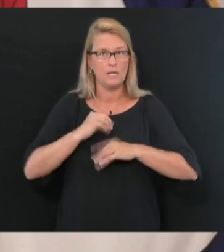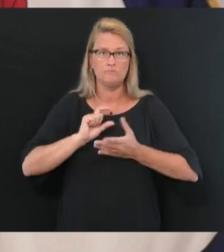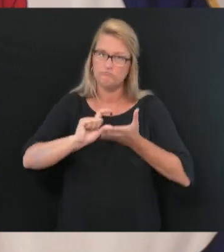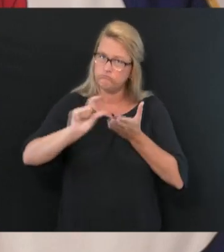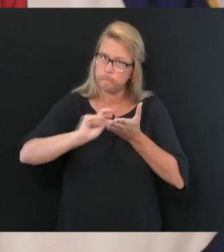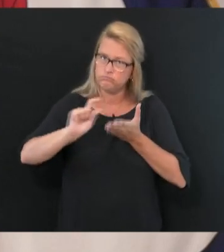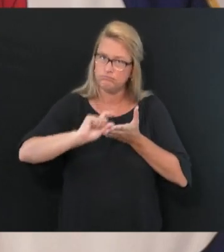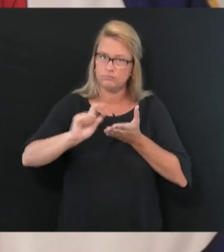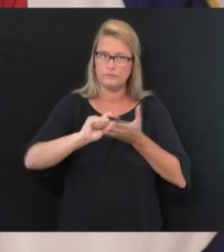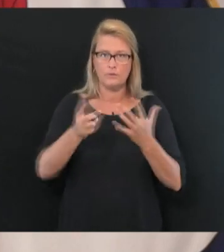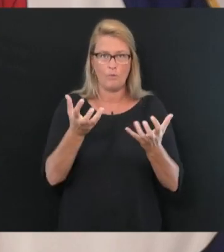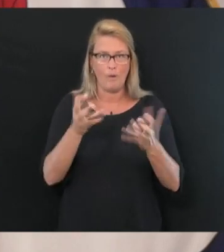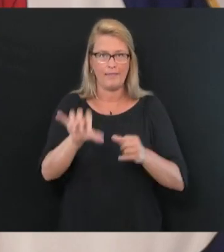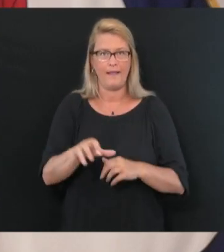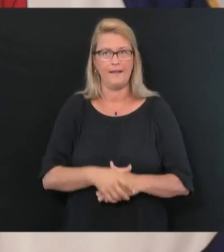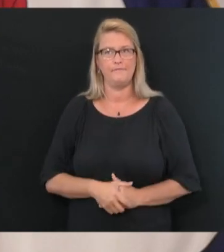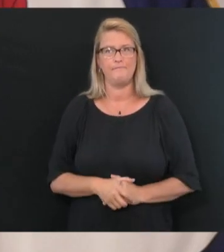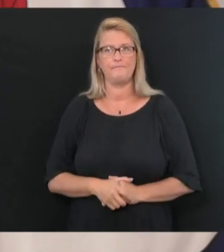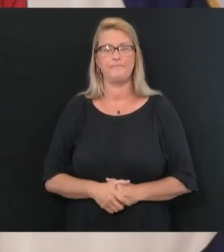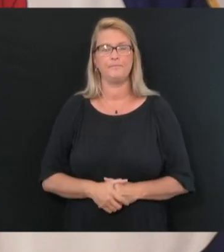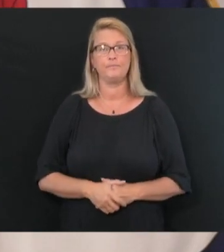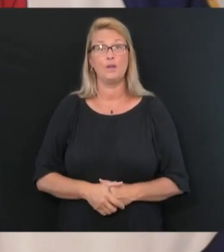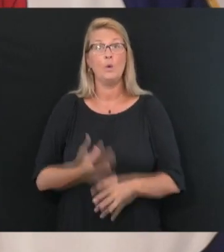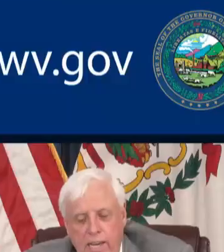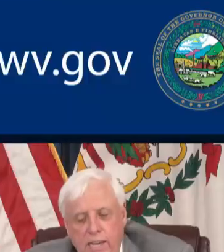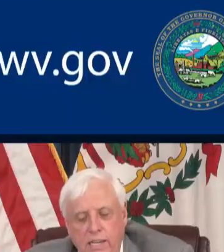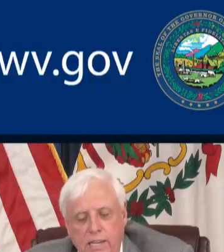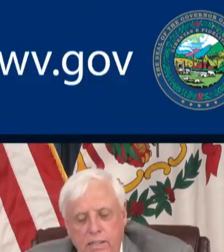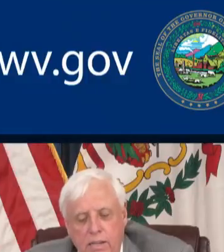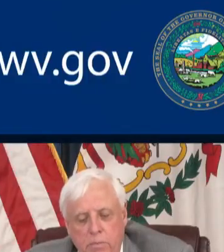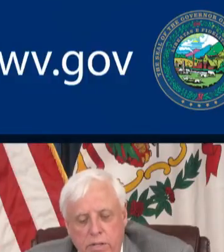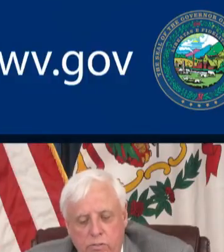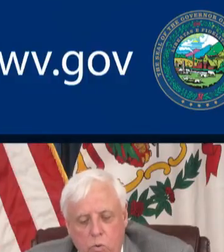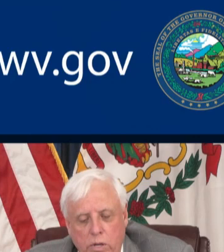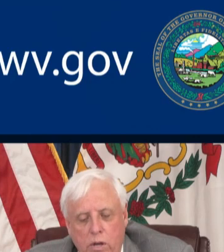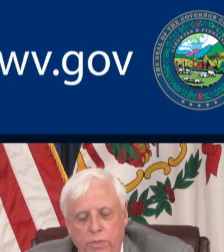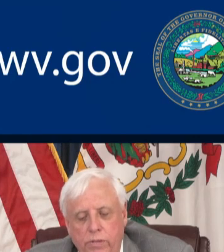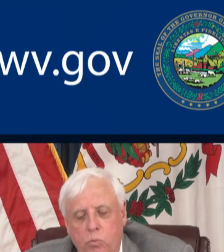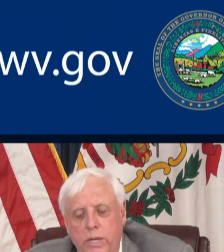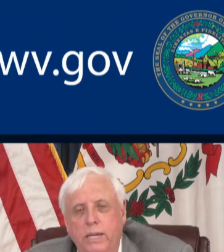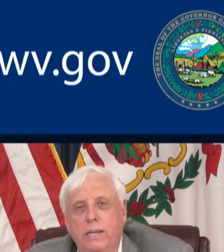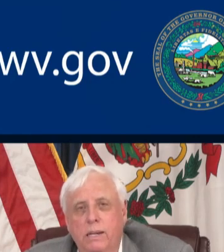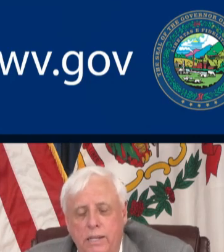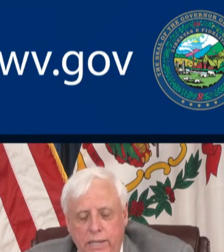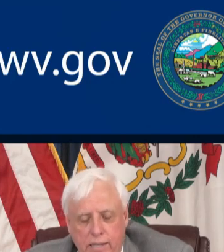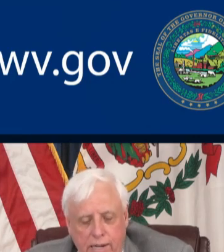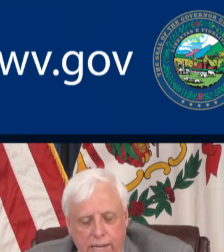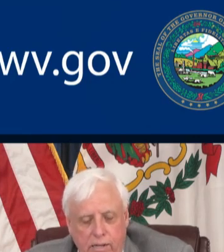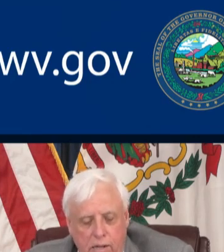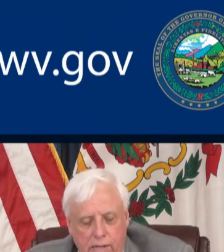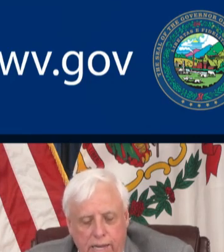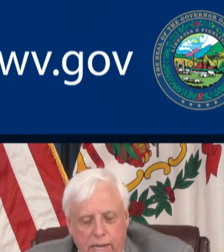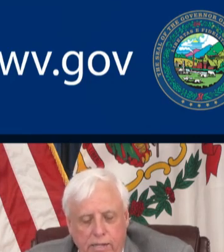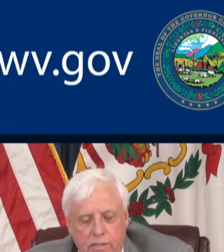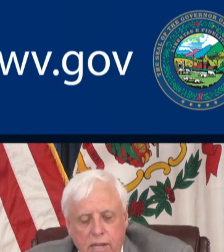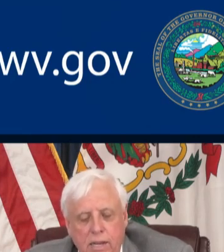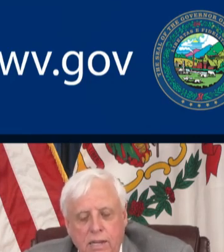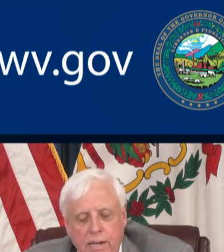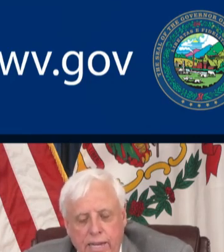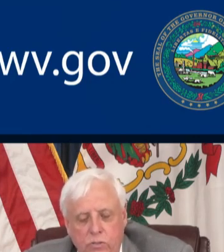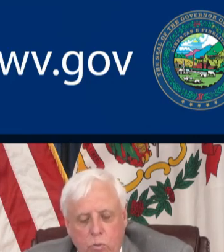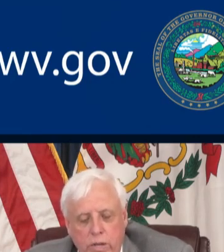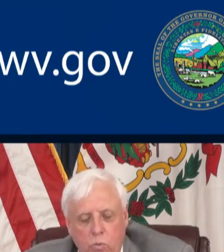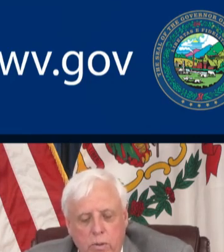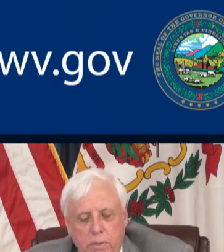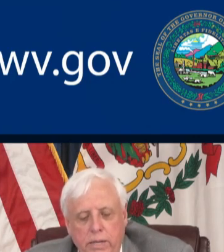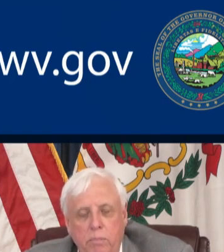way. We have free testing today. That's going on this week in Lincoln and Hancock counties.